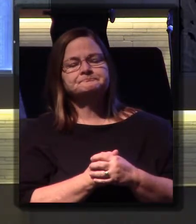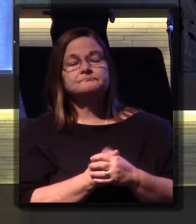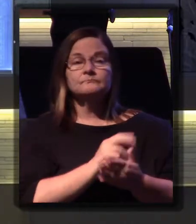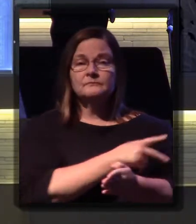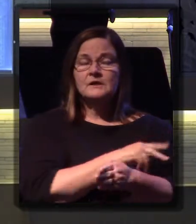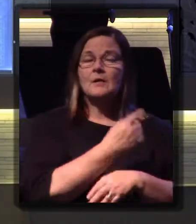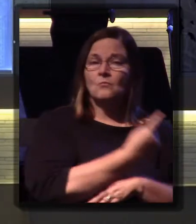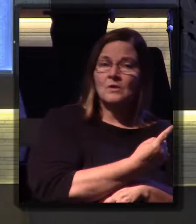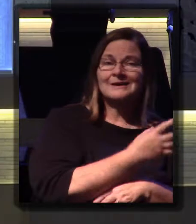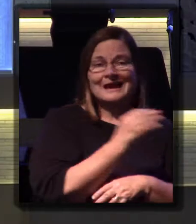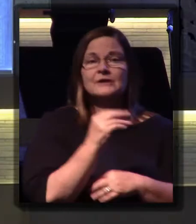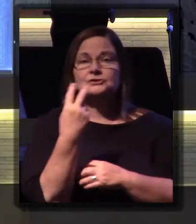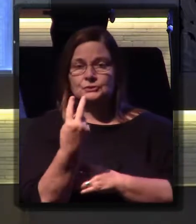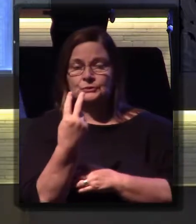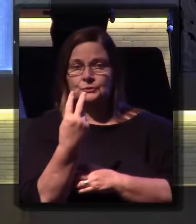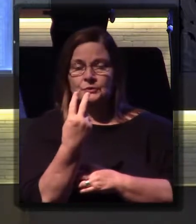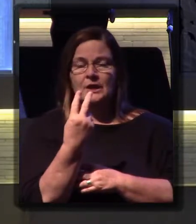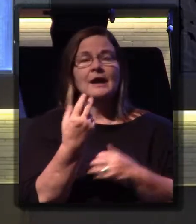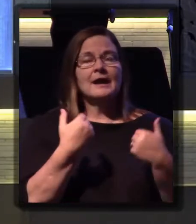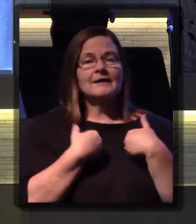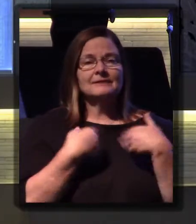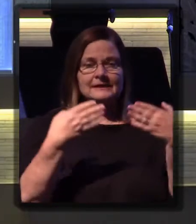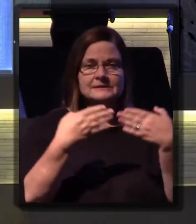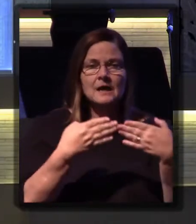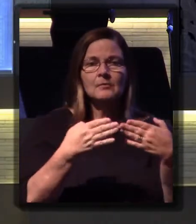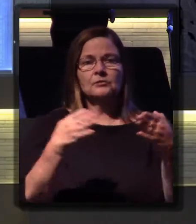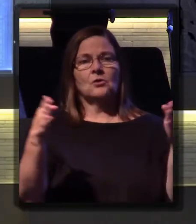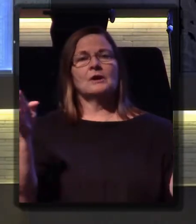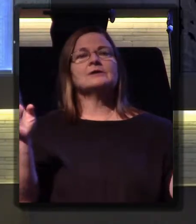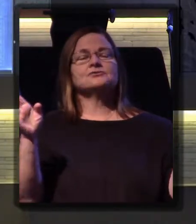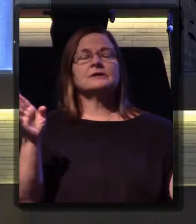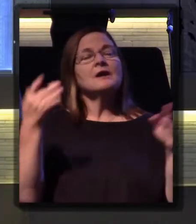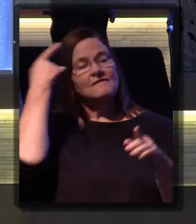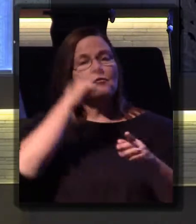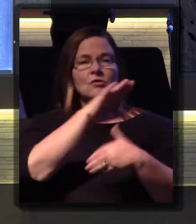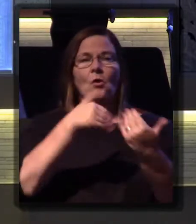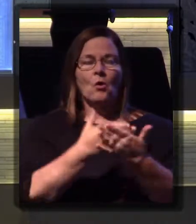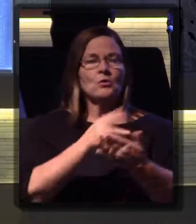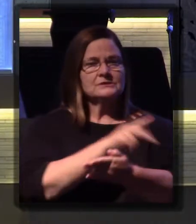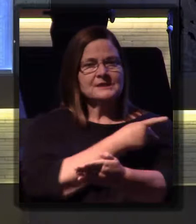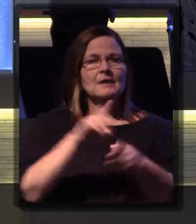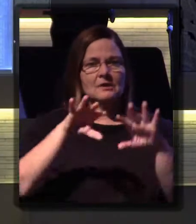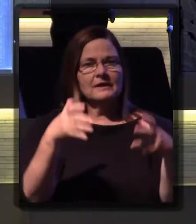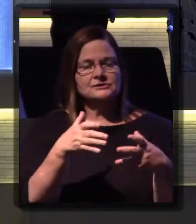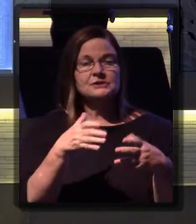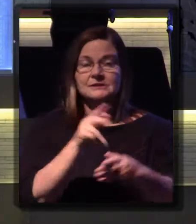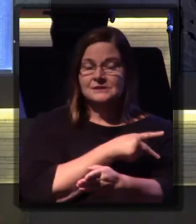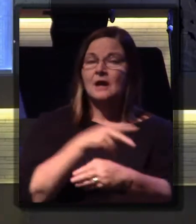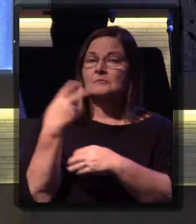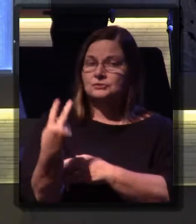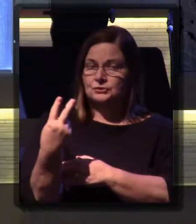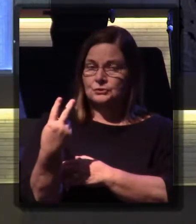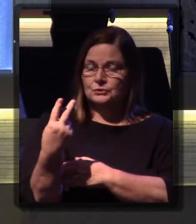How blessed is the man. Psalm 1 and 2, for that matter, form like a double door